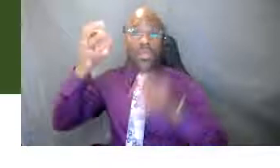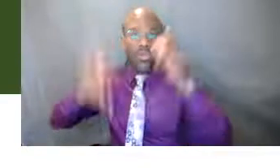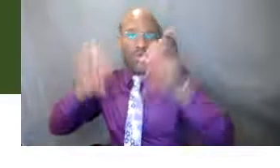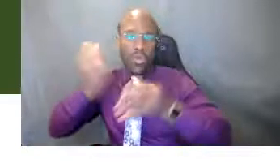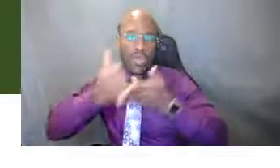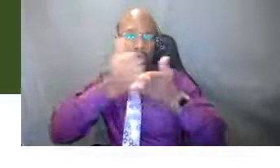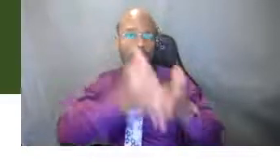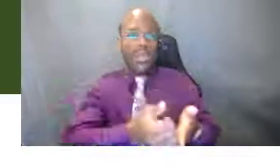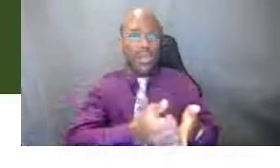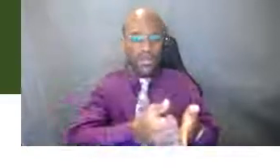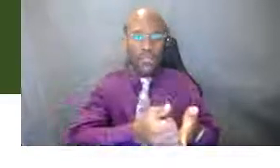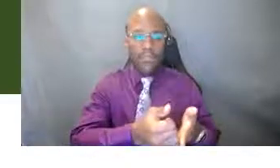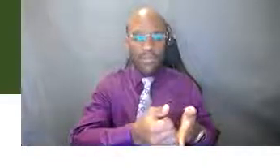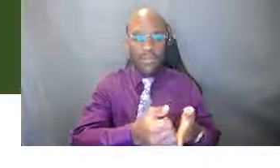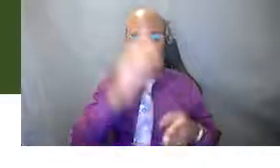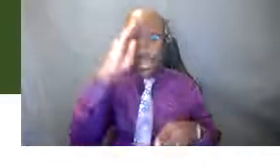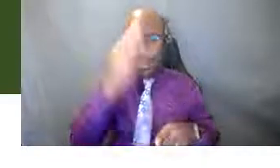who are